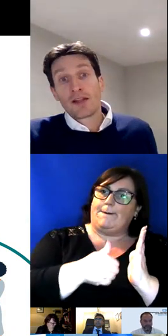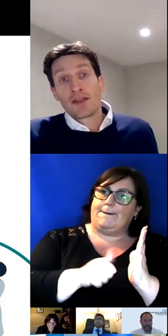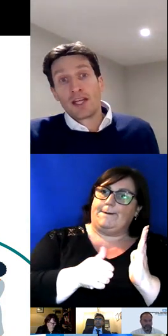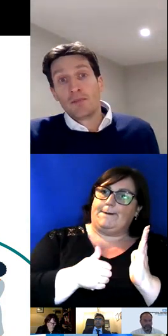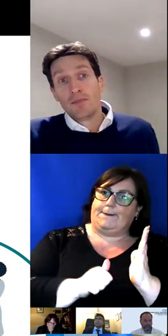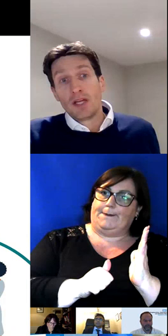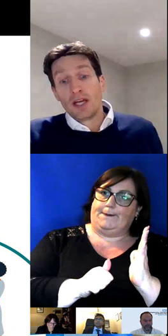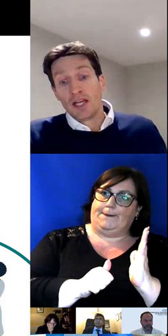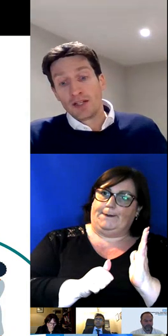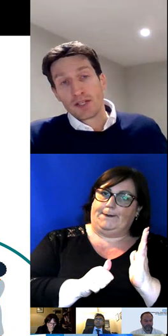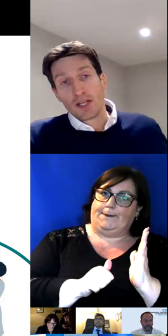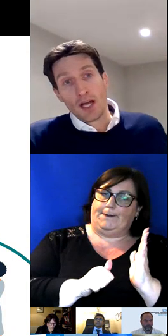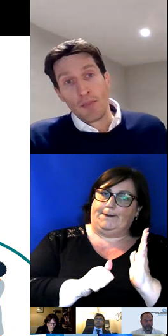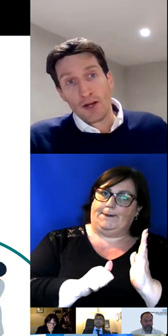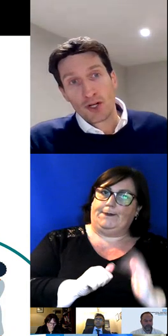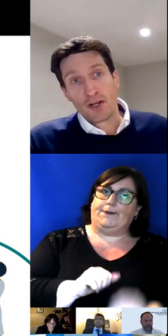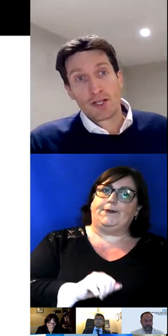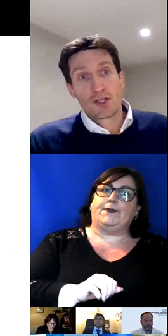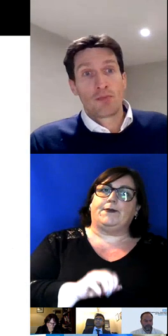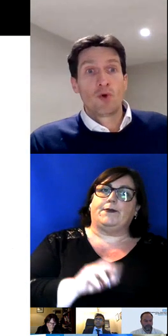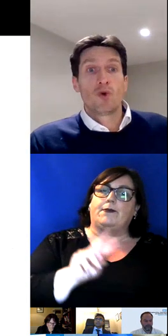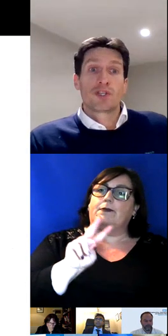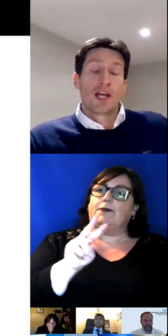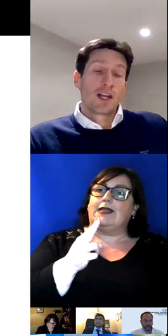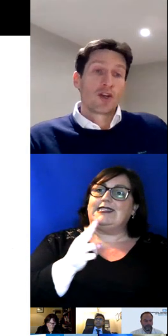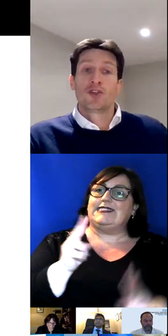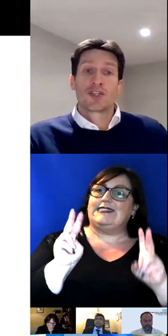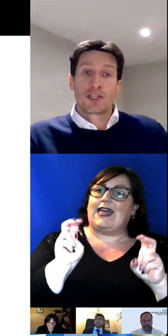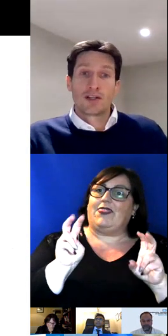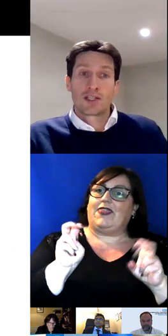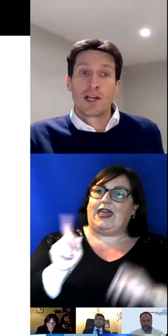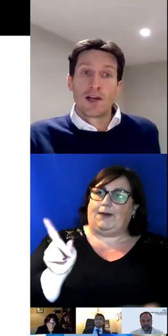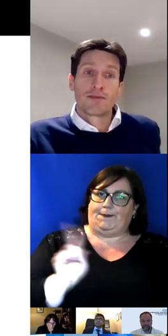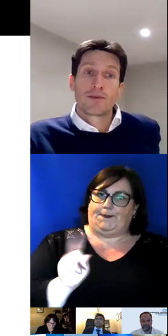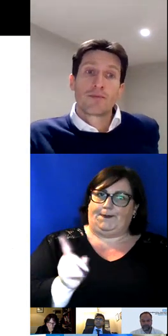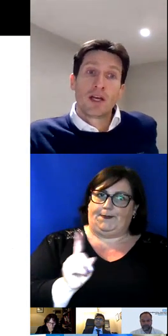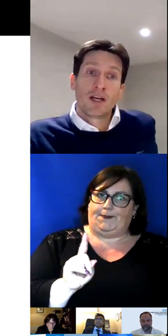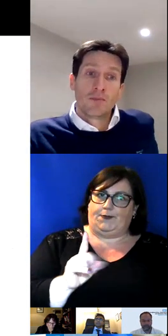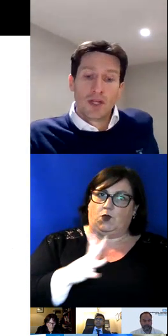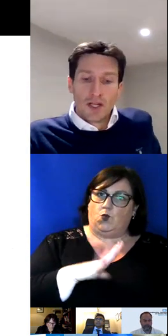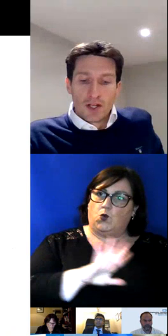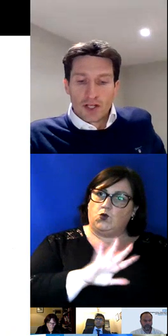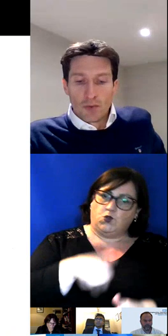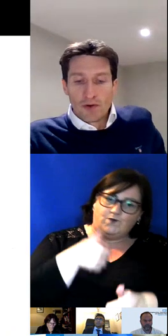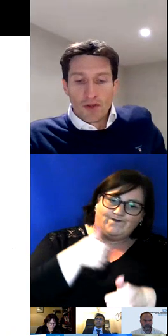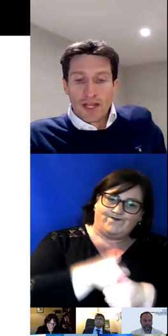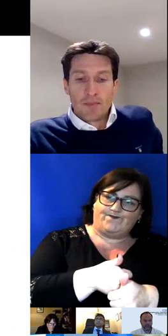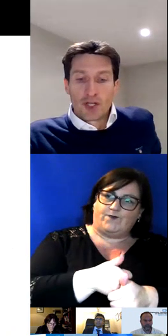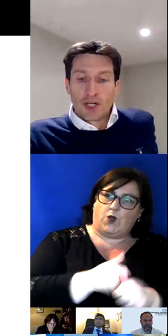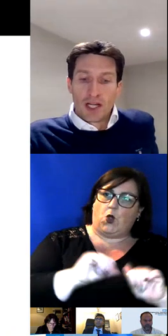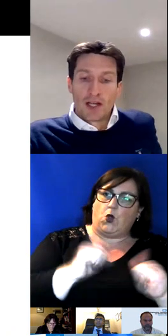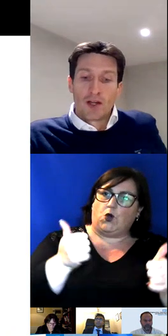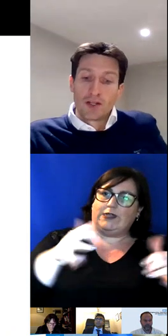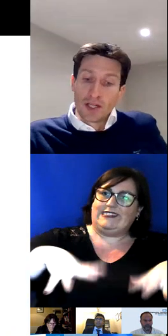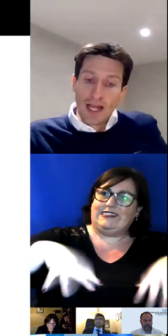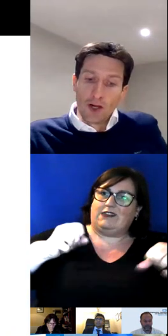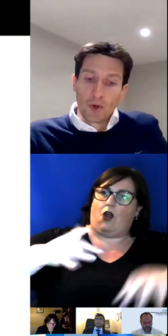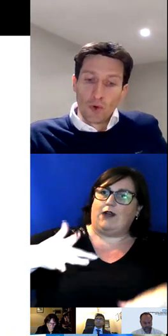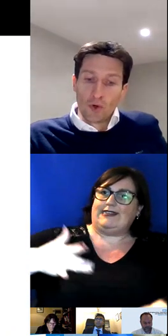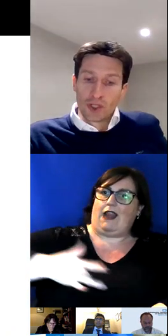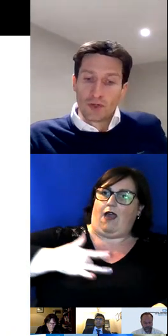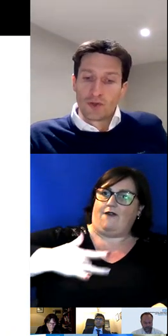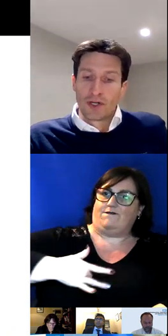The second theme is about trying to support a good start in life. So we've got the ambition here